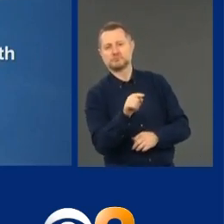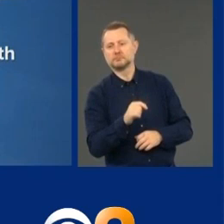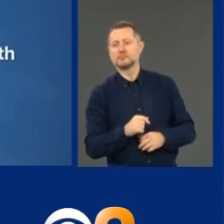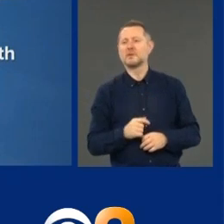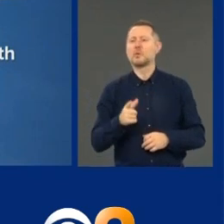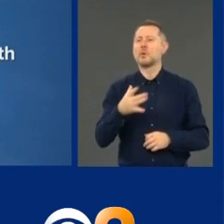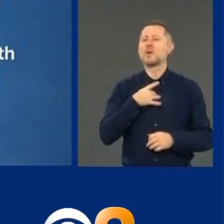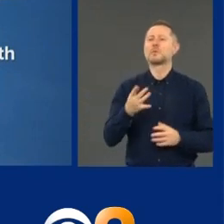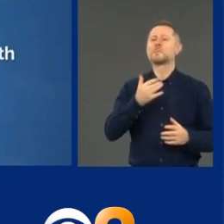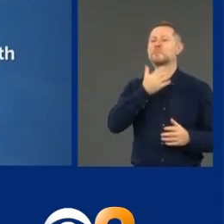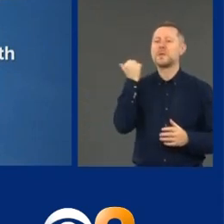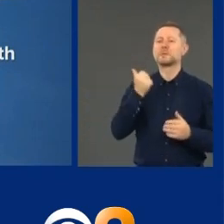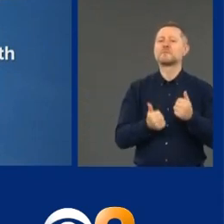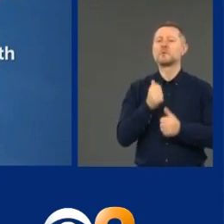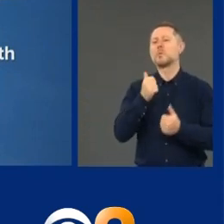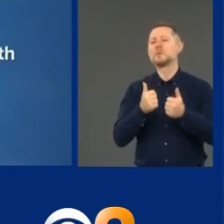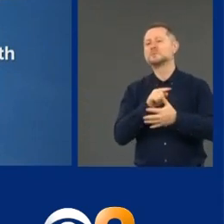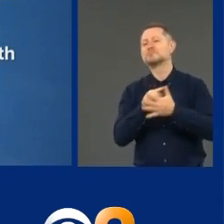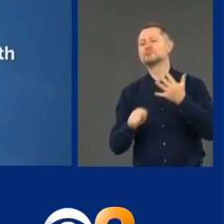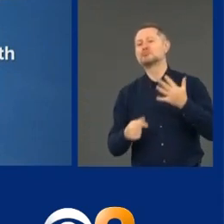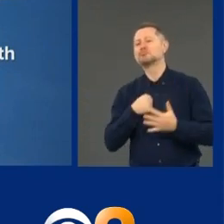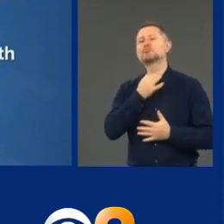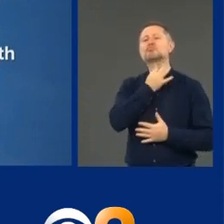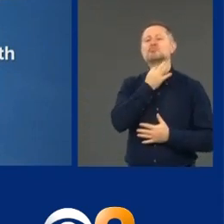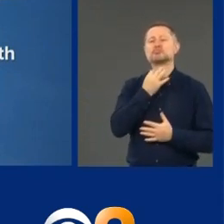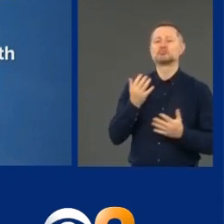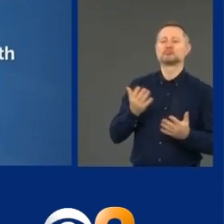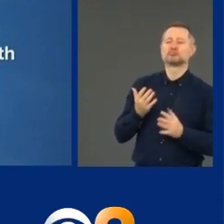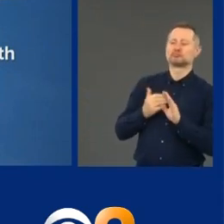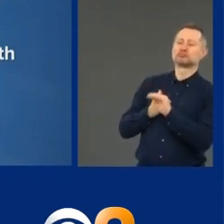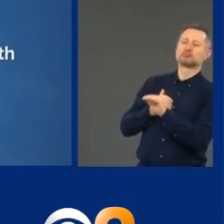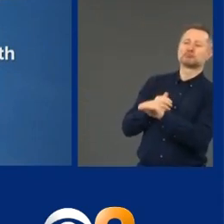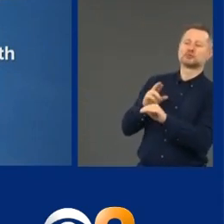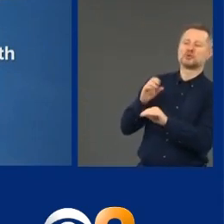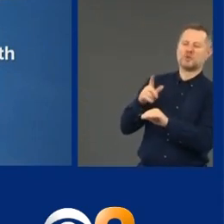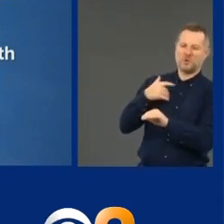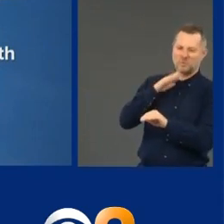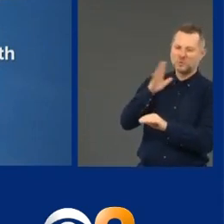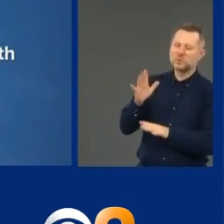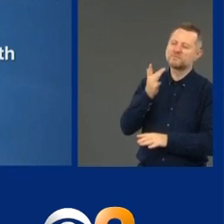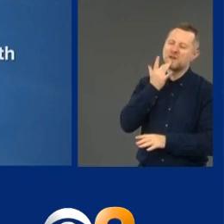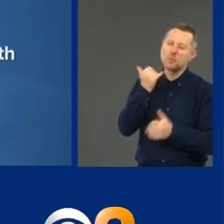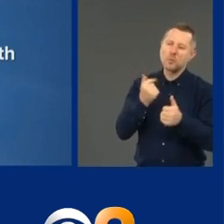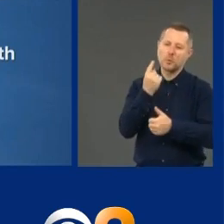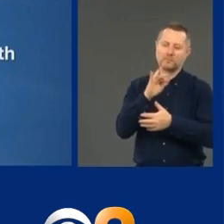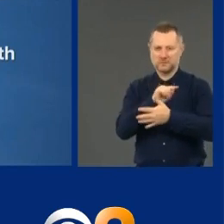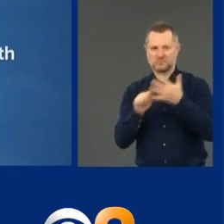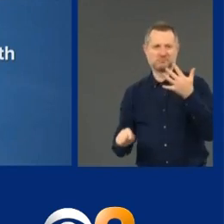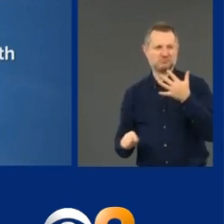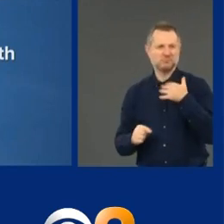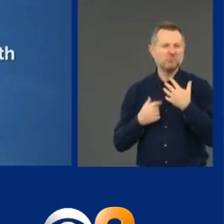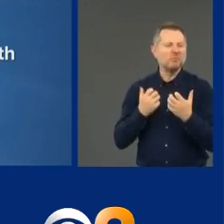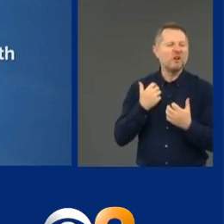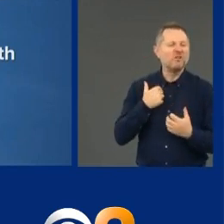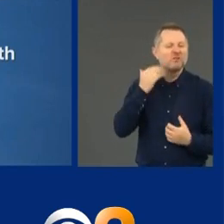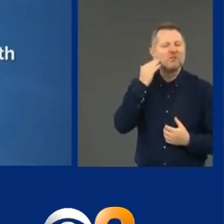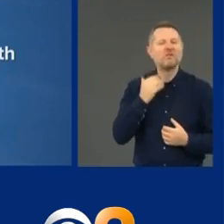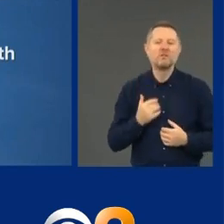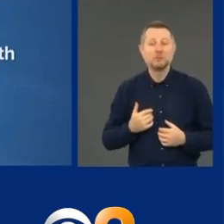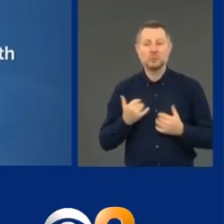best. But I'm really, really curious what Rachel thinks is the best of the 5 ads. So I'm publicly asking